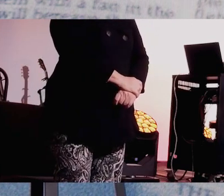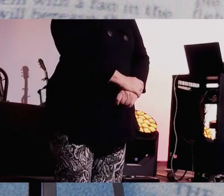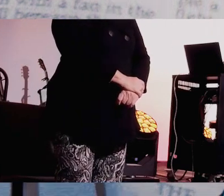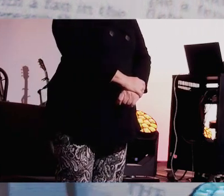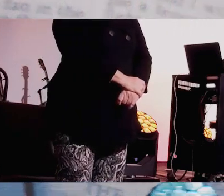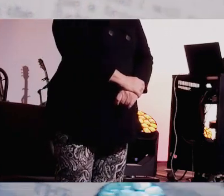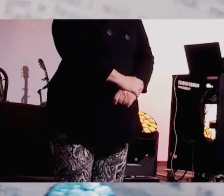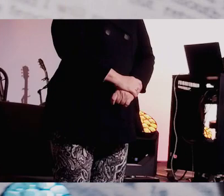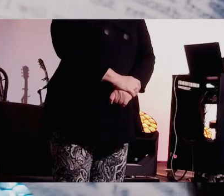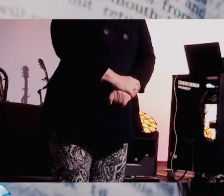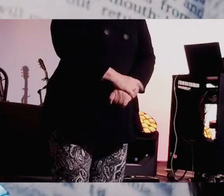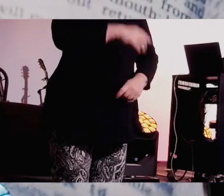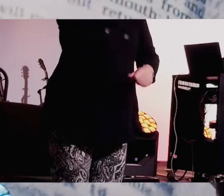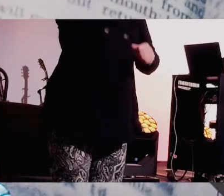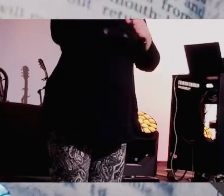this isn't about